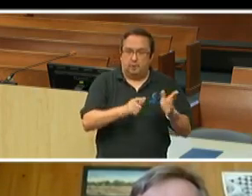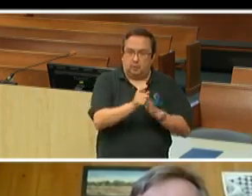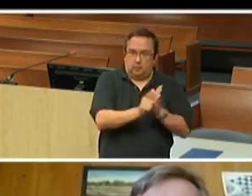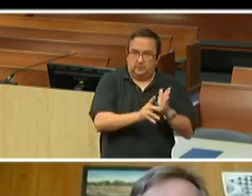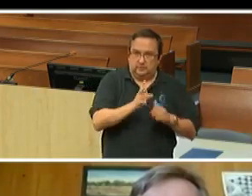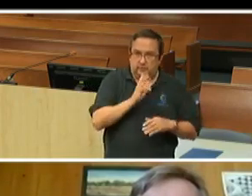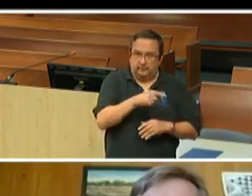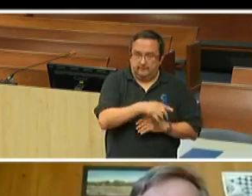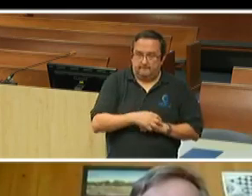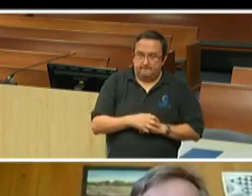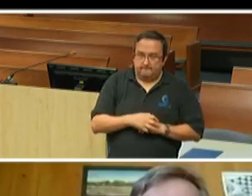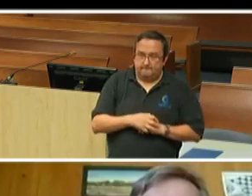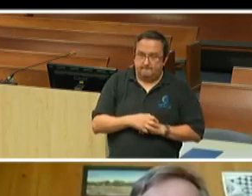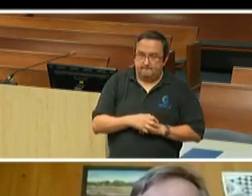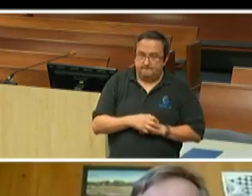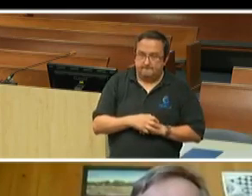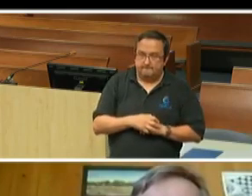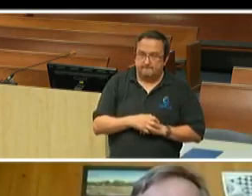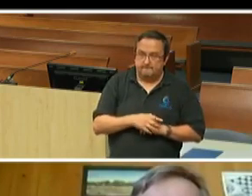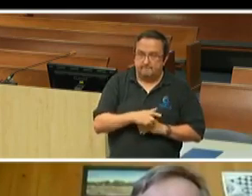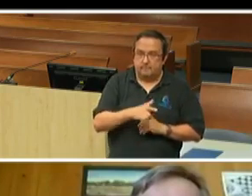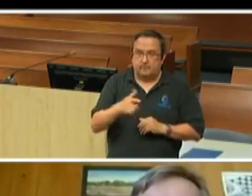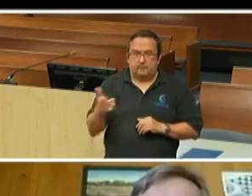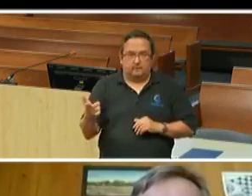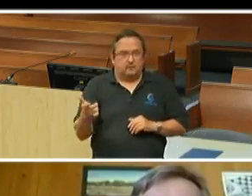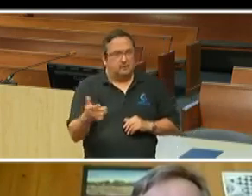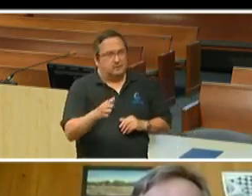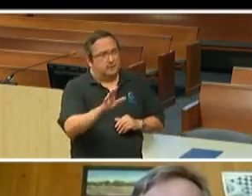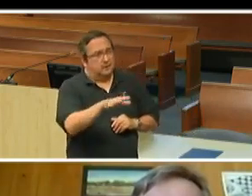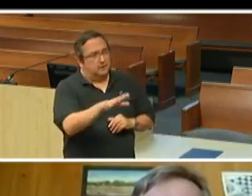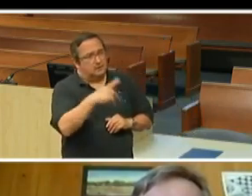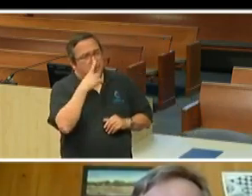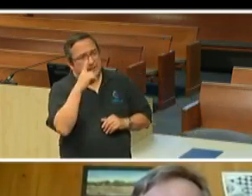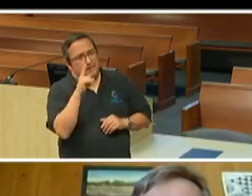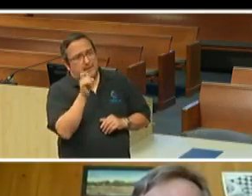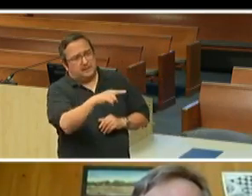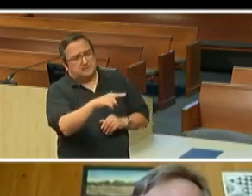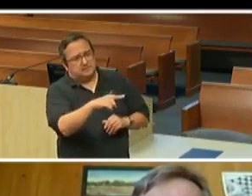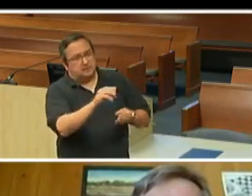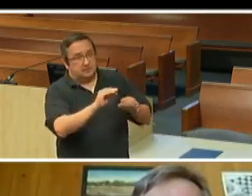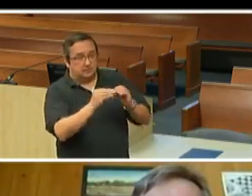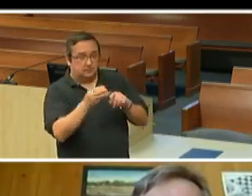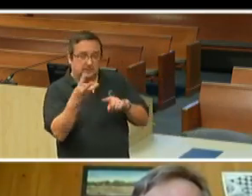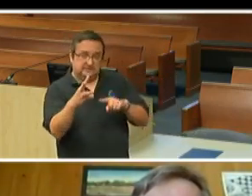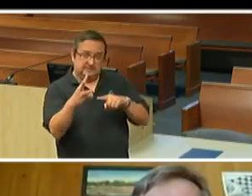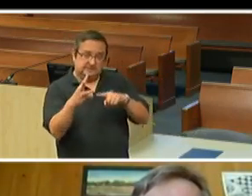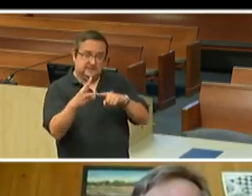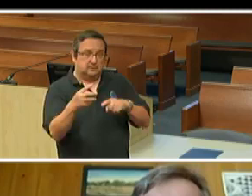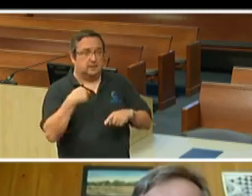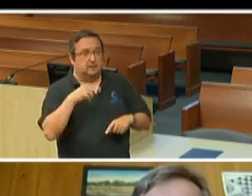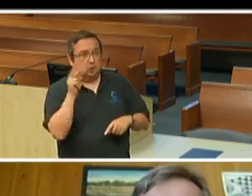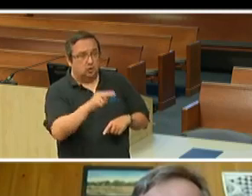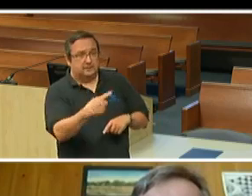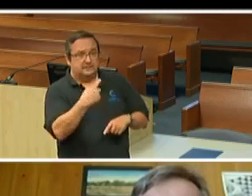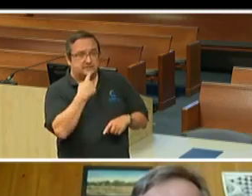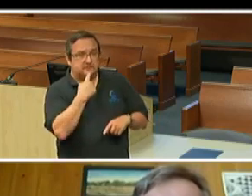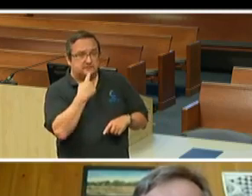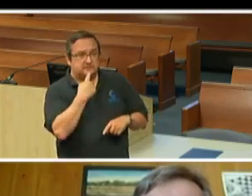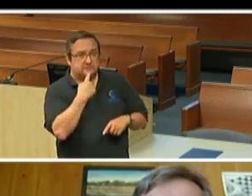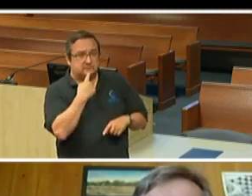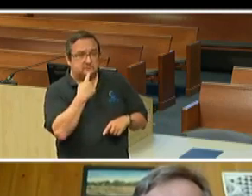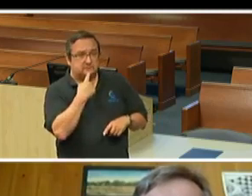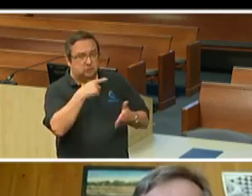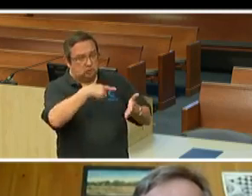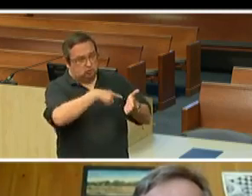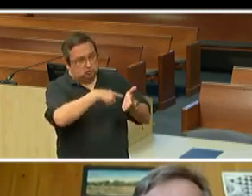to all of them. Well, if I may, number 16, I'm looking at it. It's underlined strike-through language.